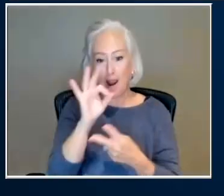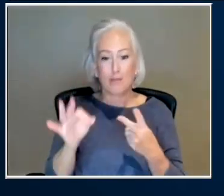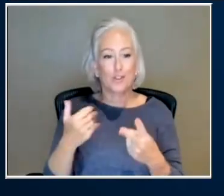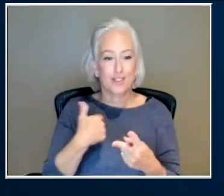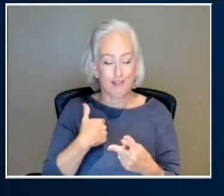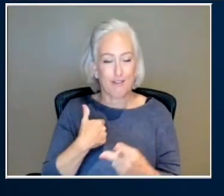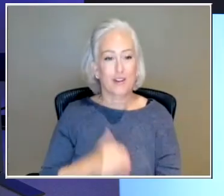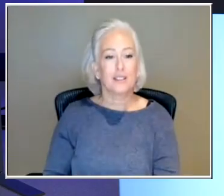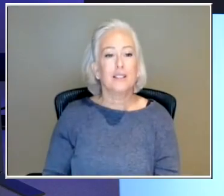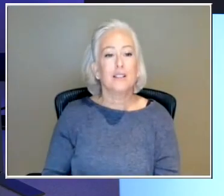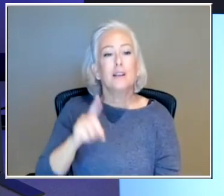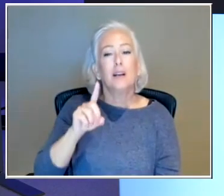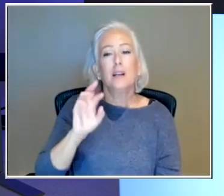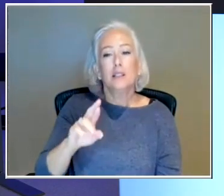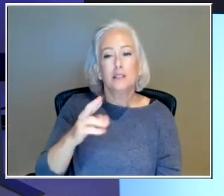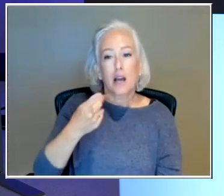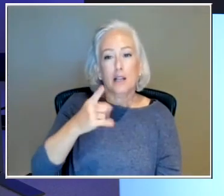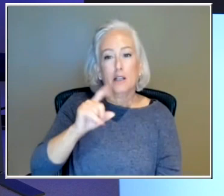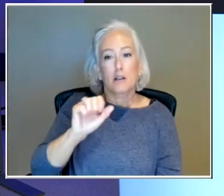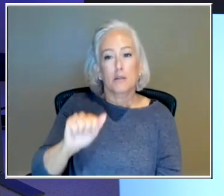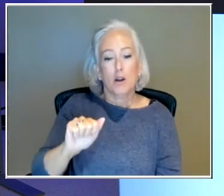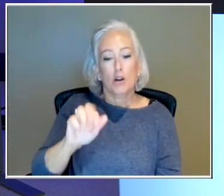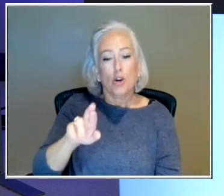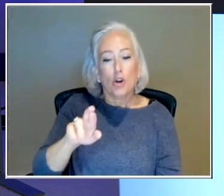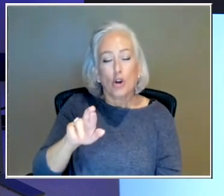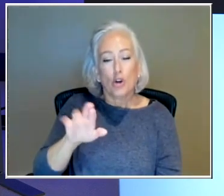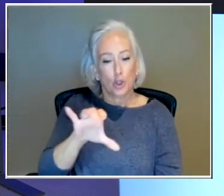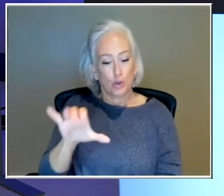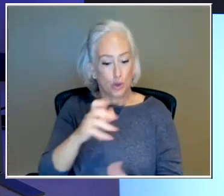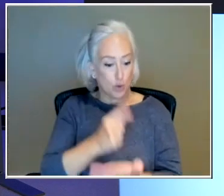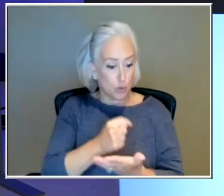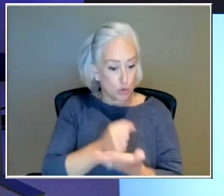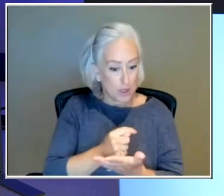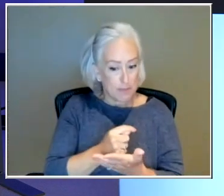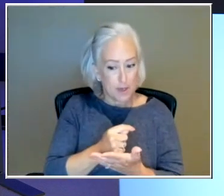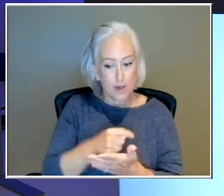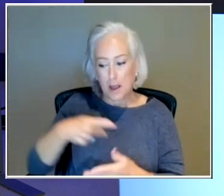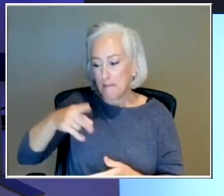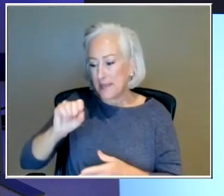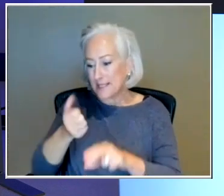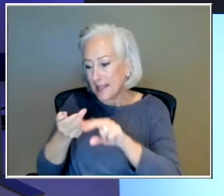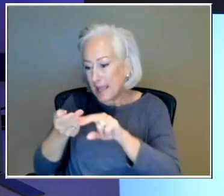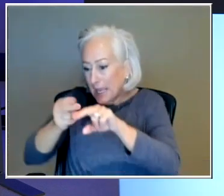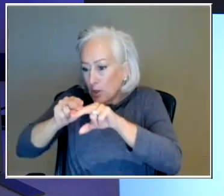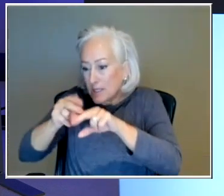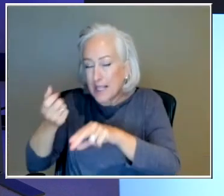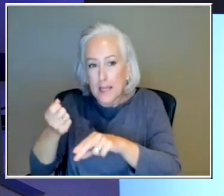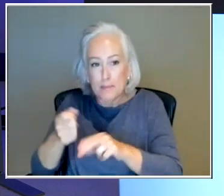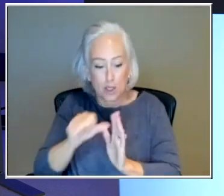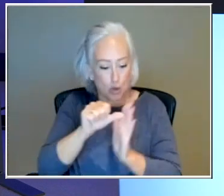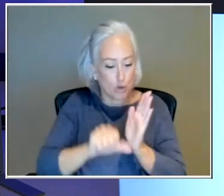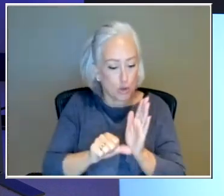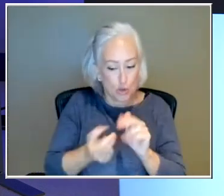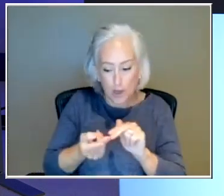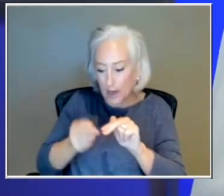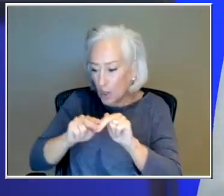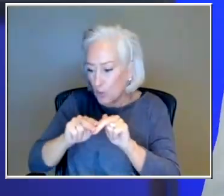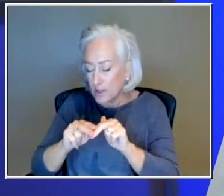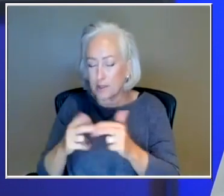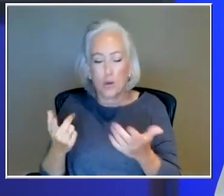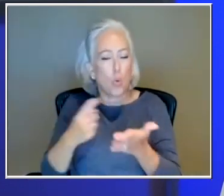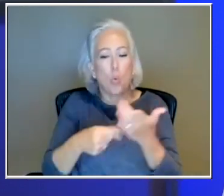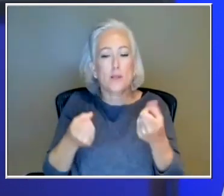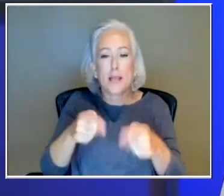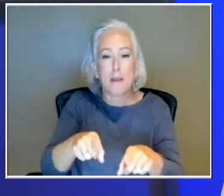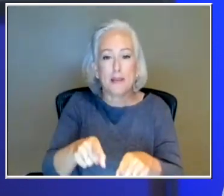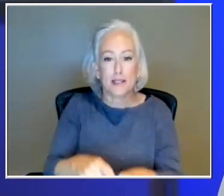is that PSA creeping back up? You do these treatments and then it creeps back up, or you do a surgery and it creeps back up. What's happening there? So something has to be